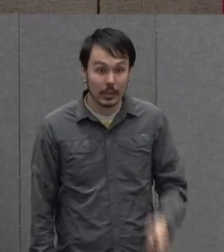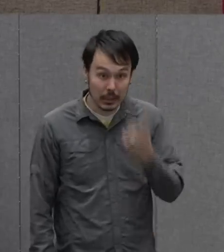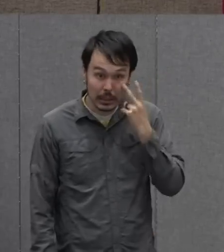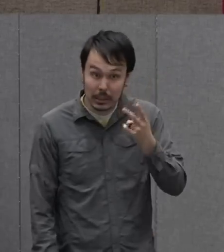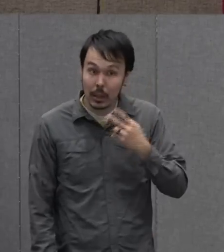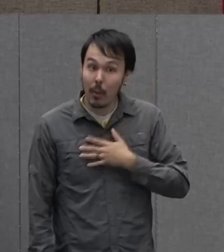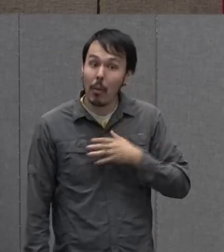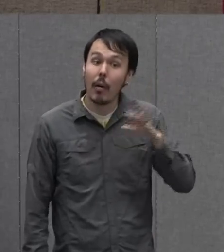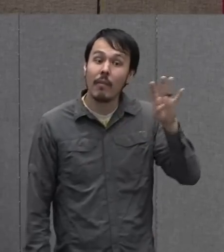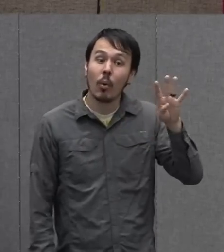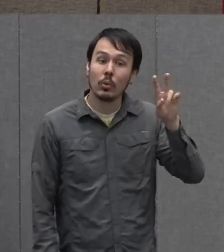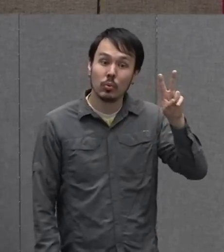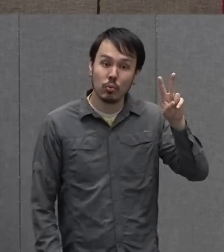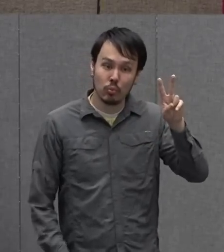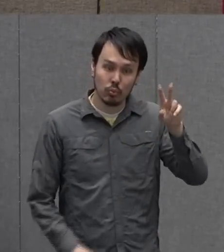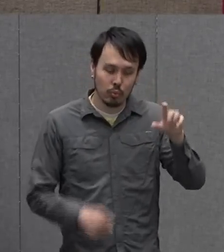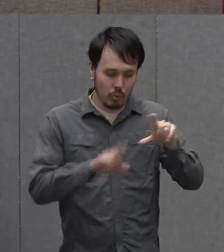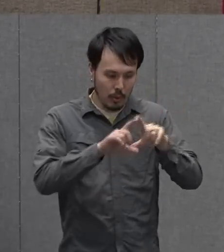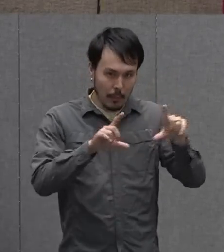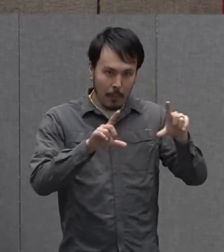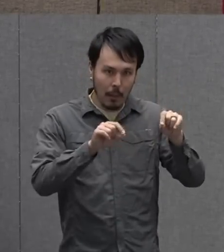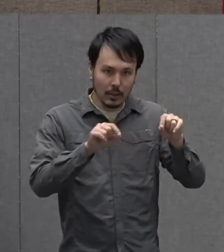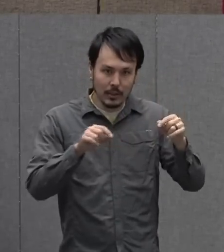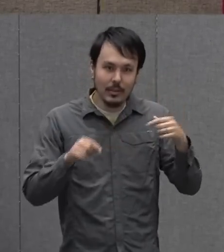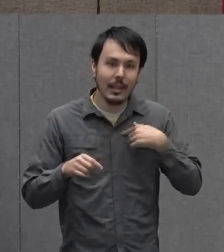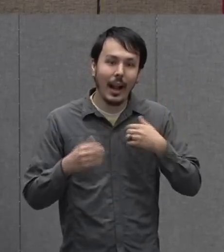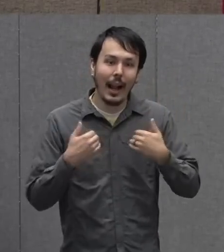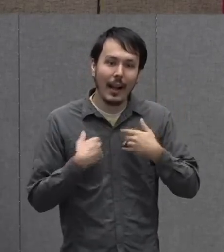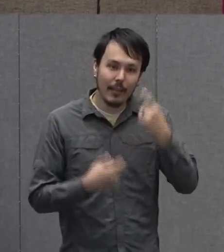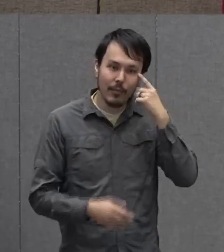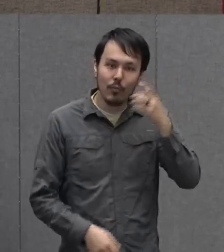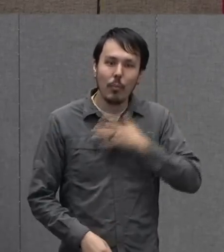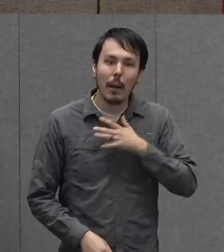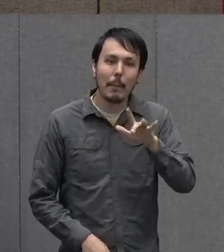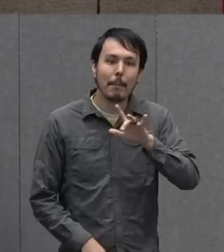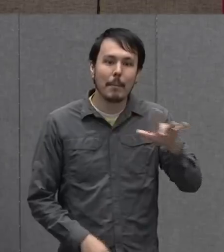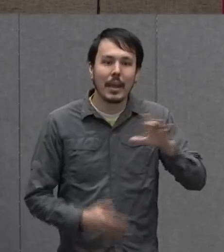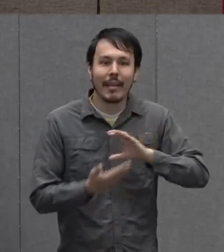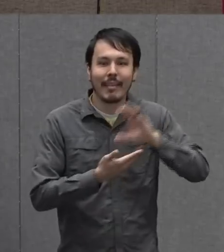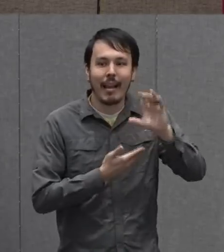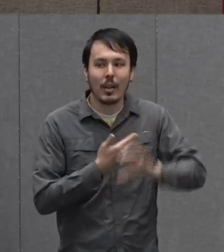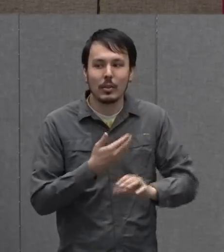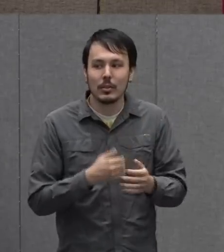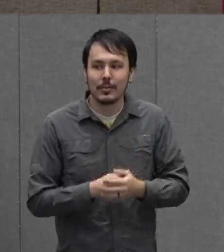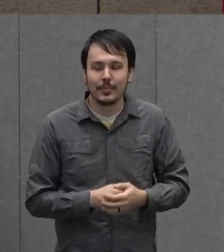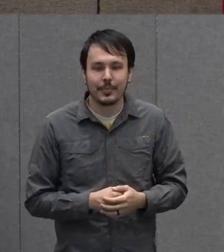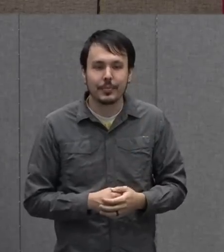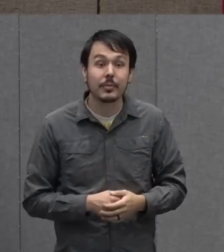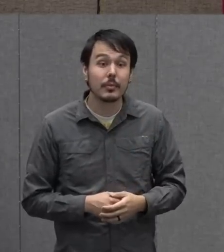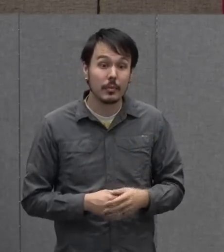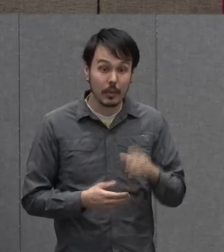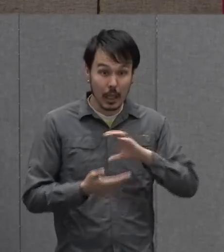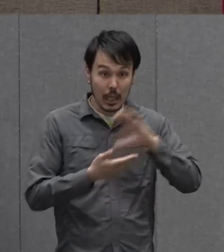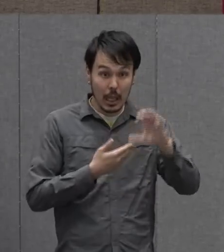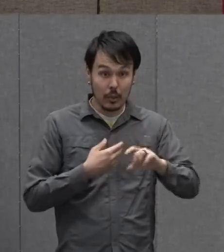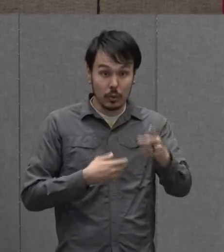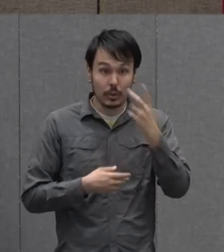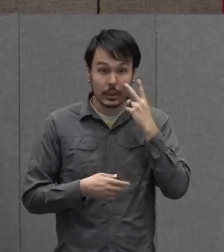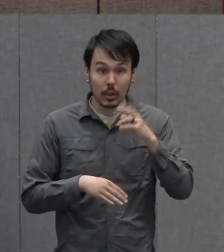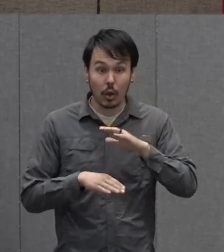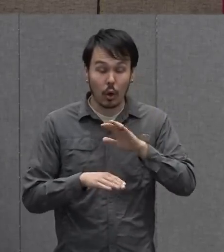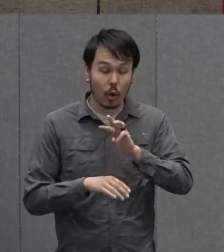42 rectangles here in my blank calendar. The calendars that I said you could find